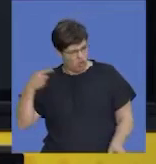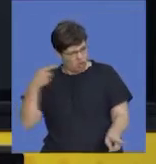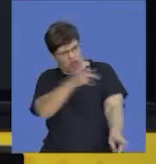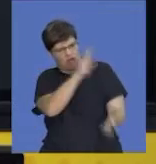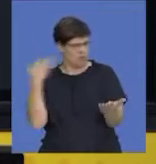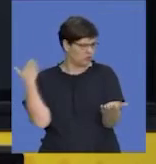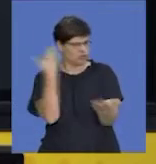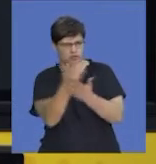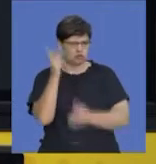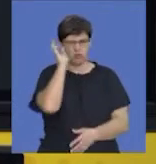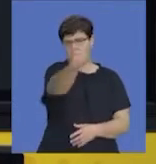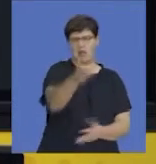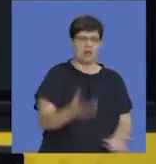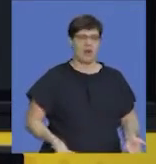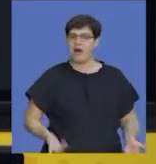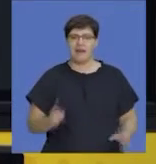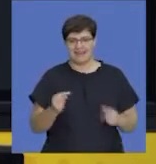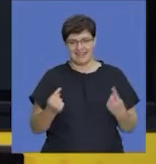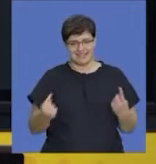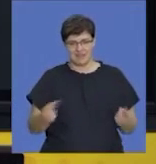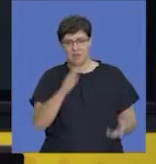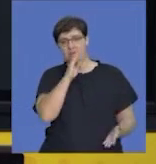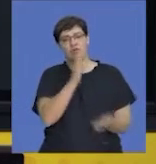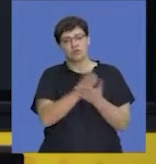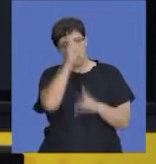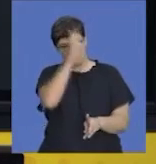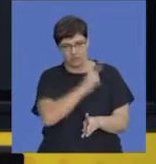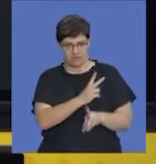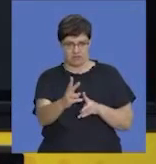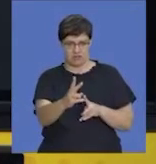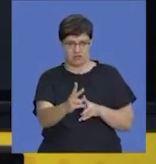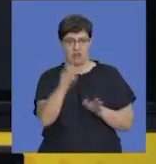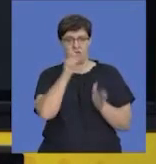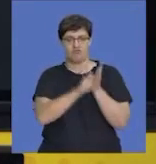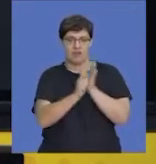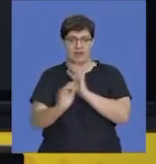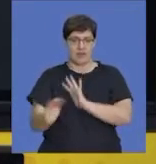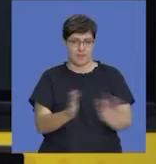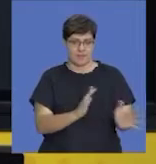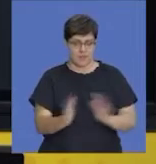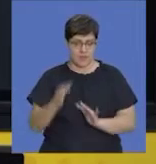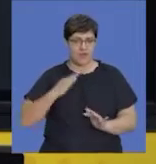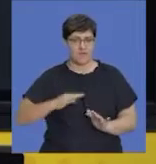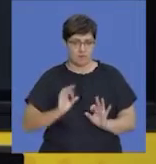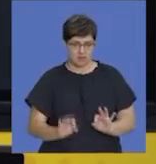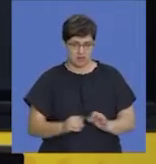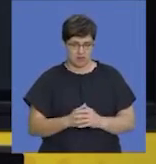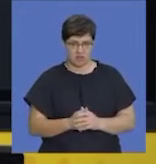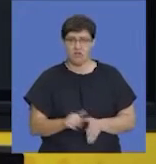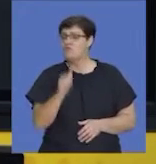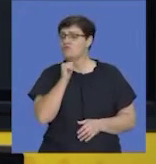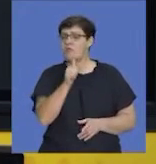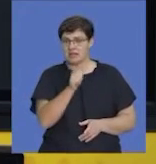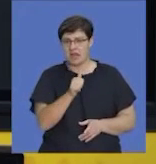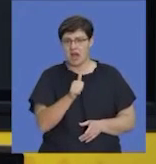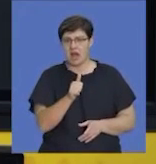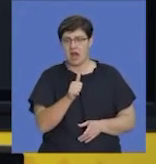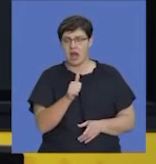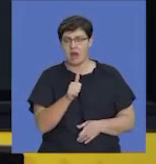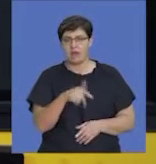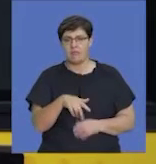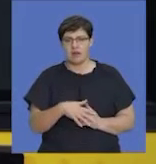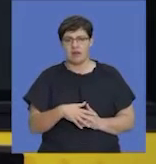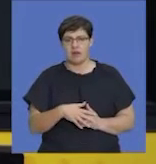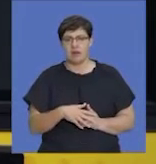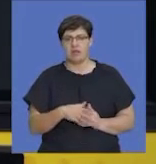law cases. We need to make sure that we are professional in all our formal letters, even when we decide to grow up and